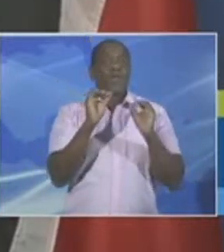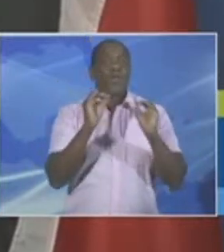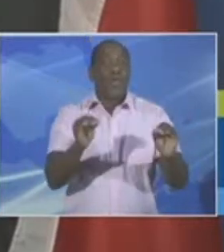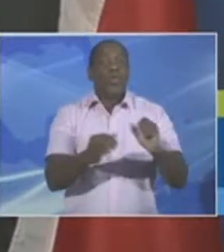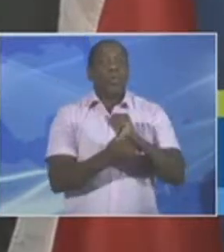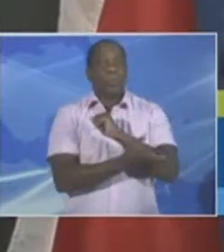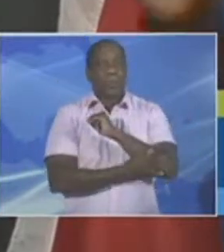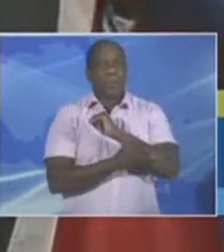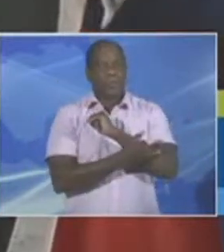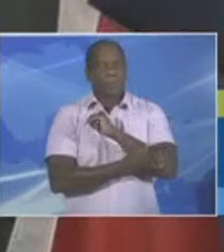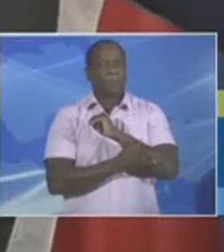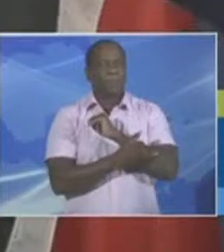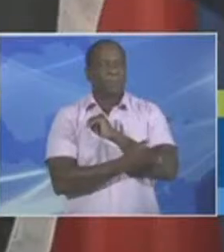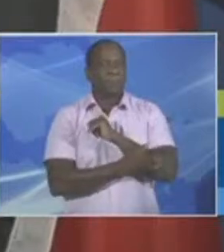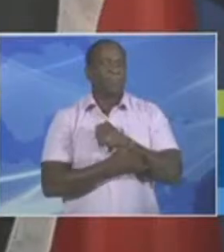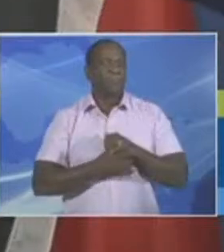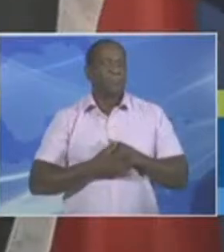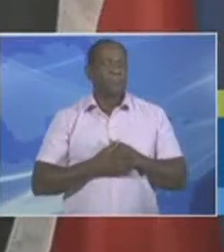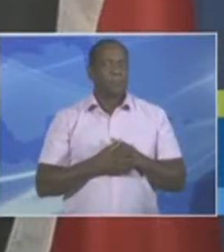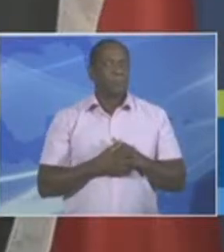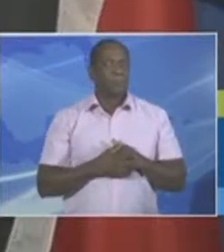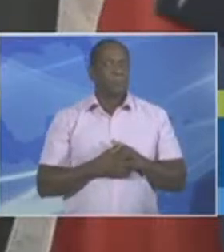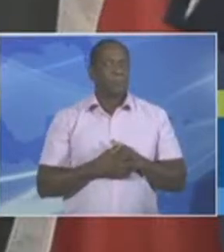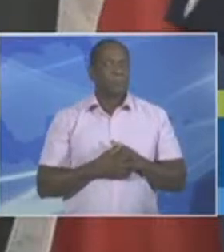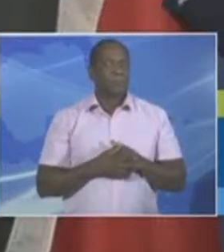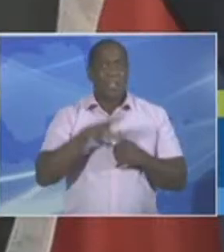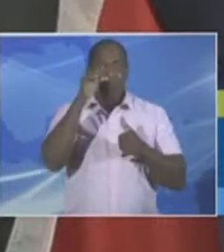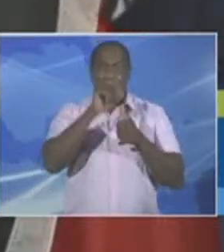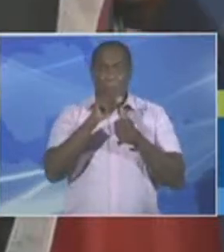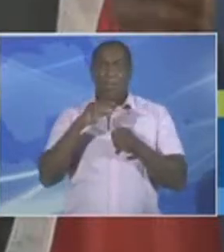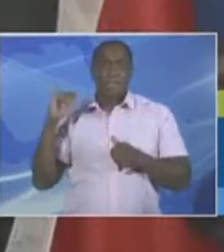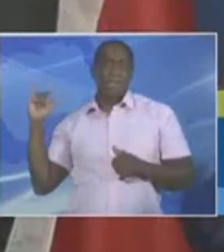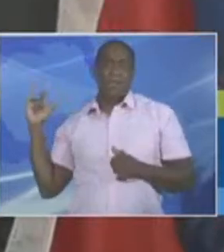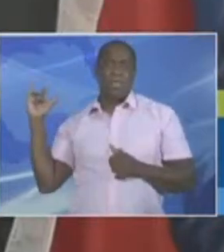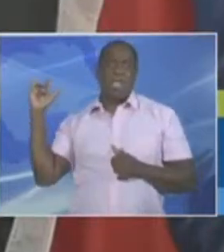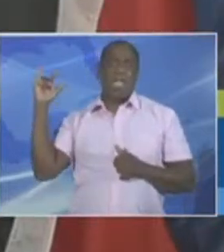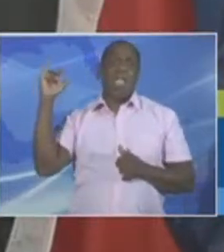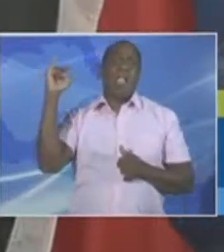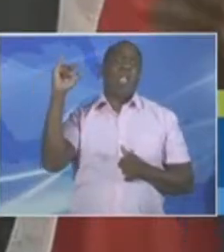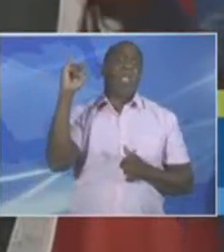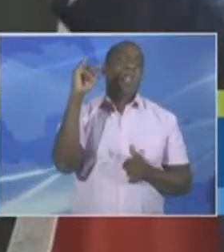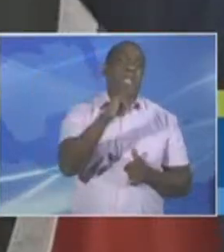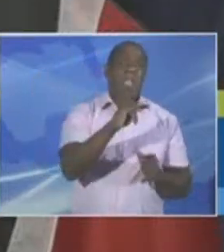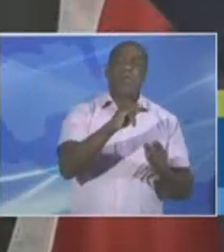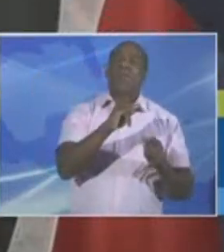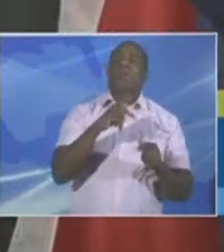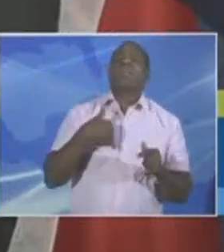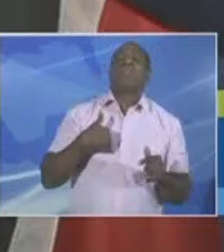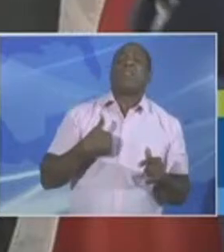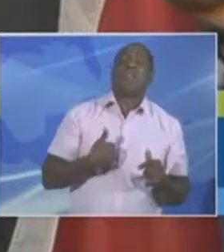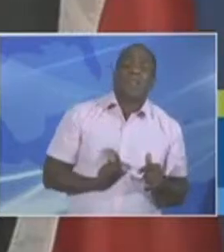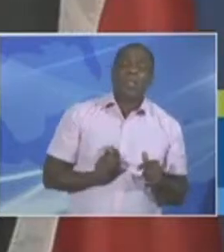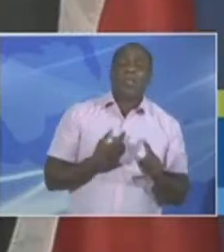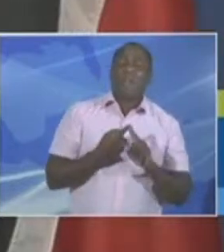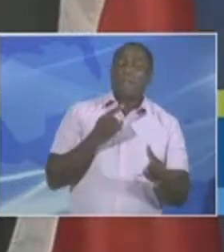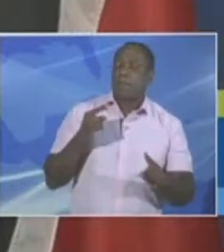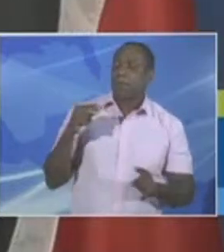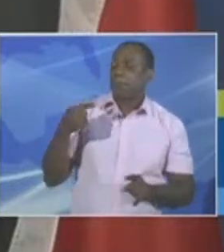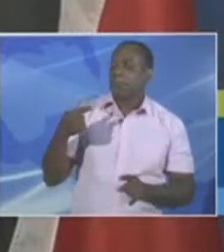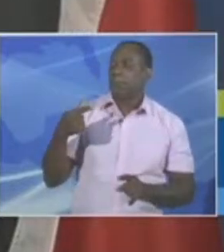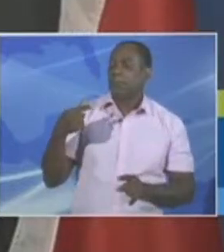I came back here from a long, tiring trip to Ghana. I got into my bed at 2 o'clock in the